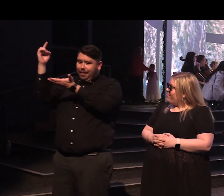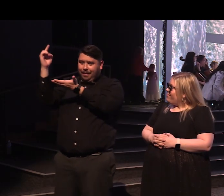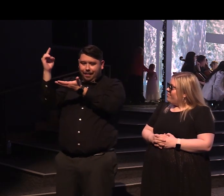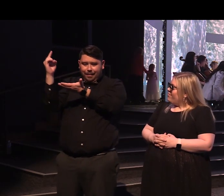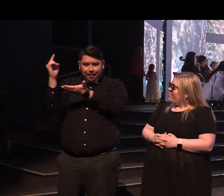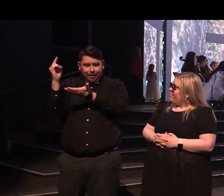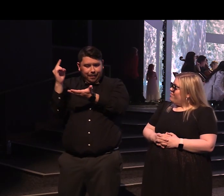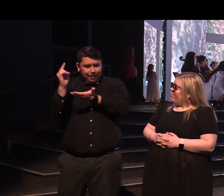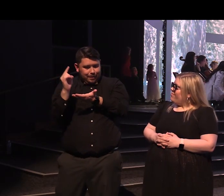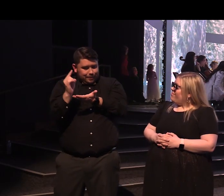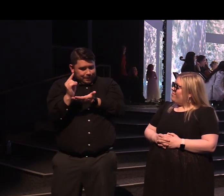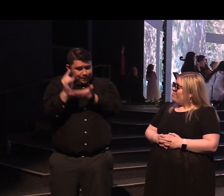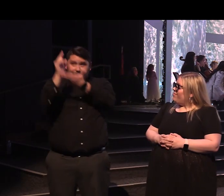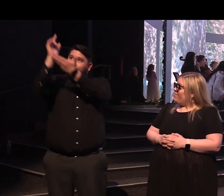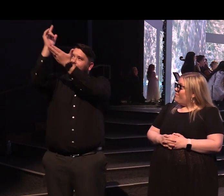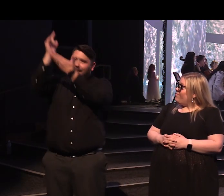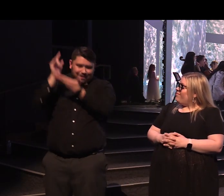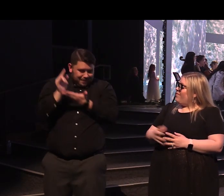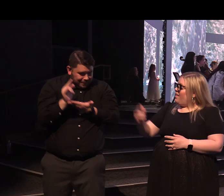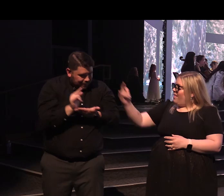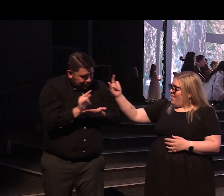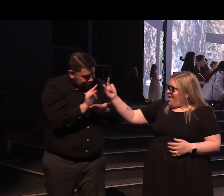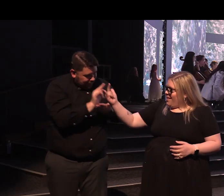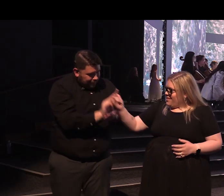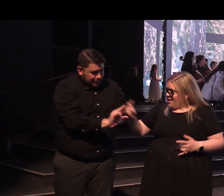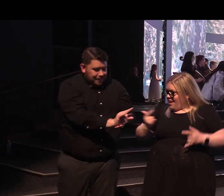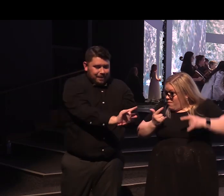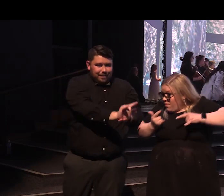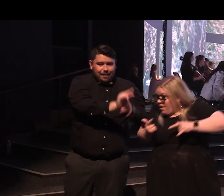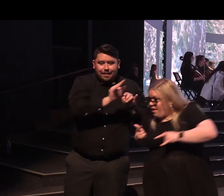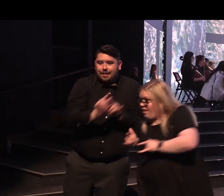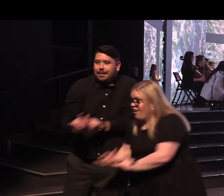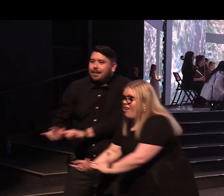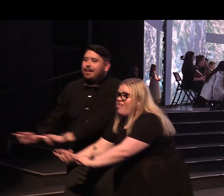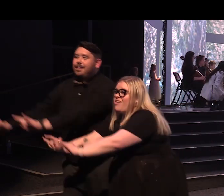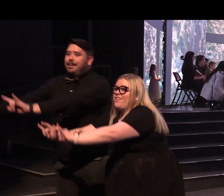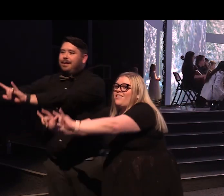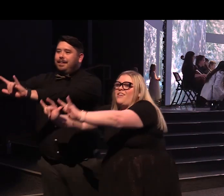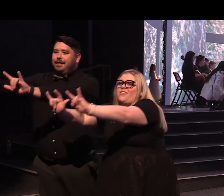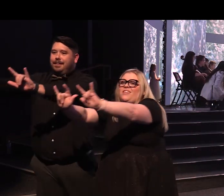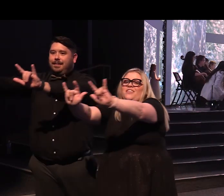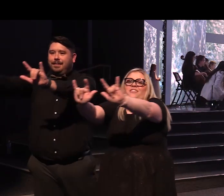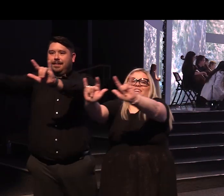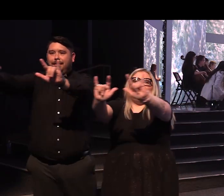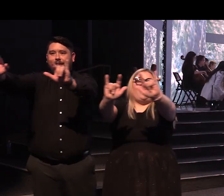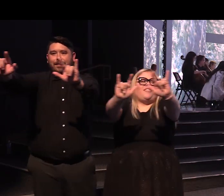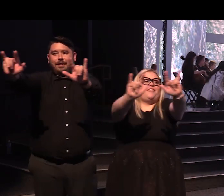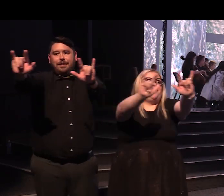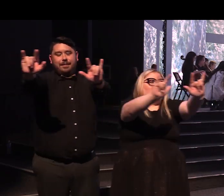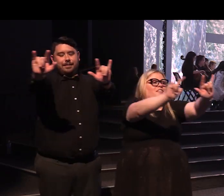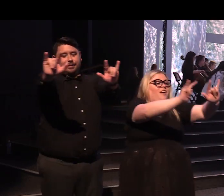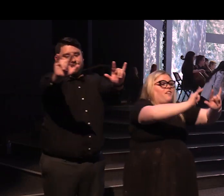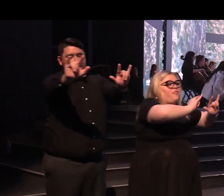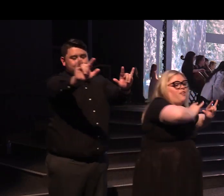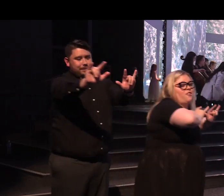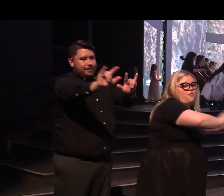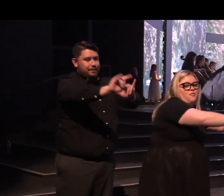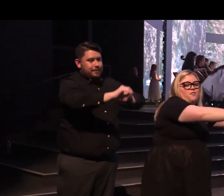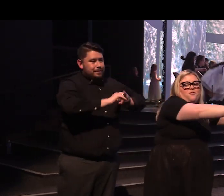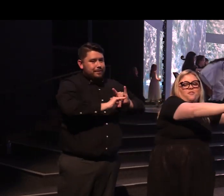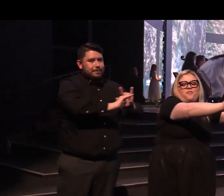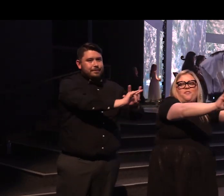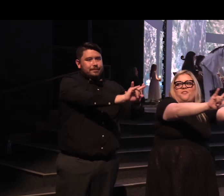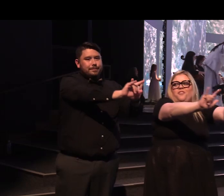heaven gave. That night our Savior came, and that same love can still be found wherever